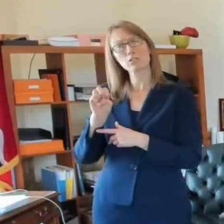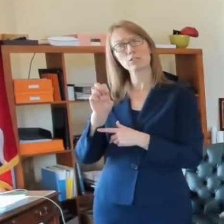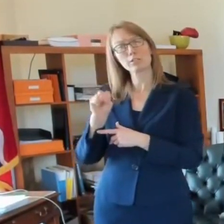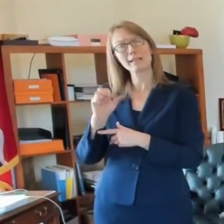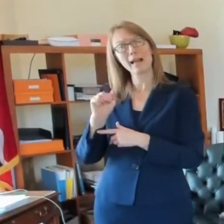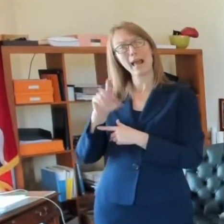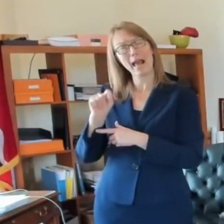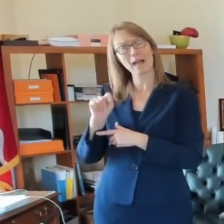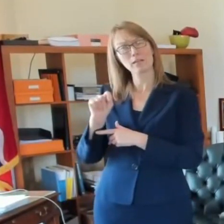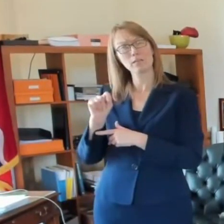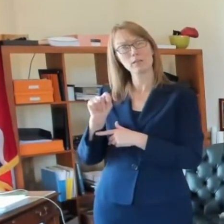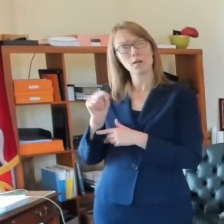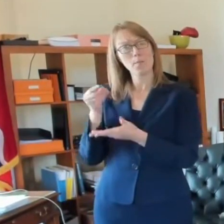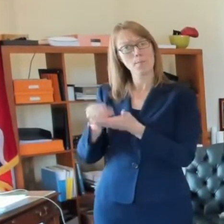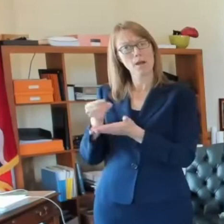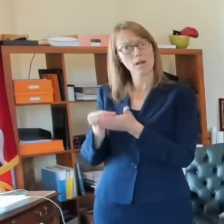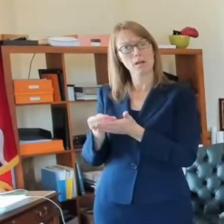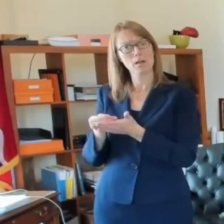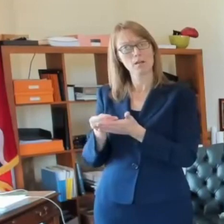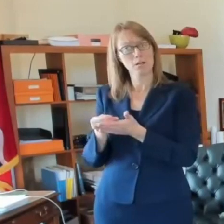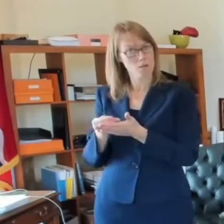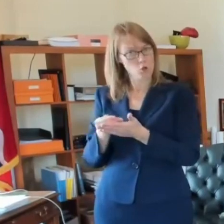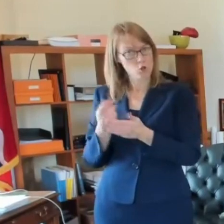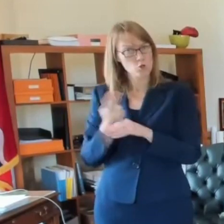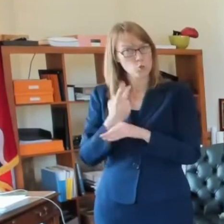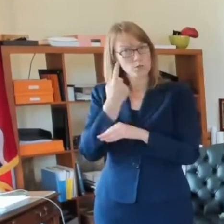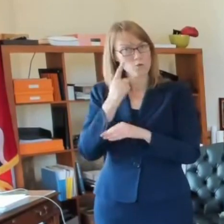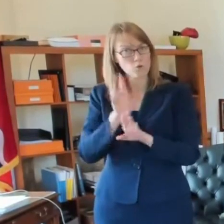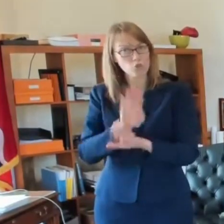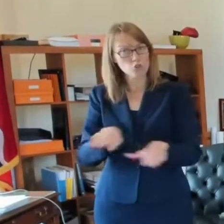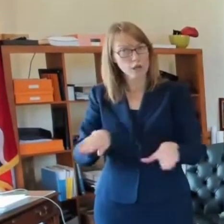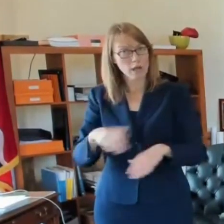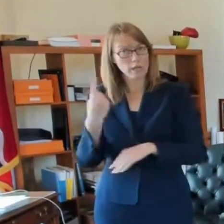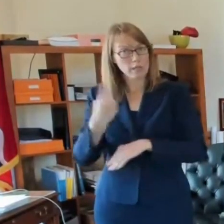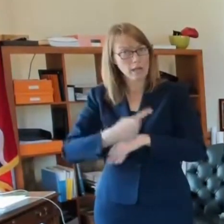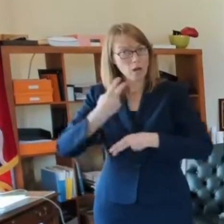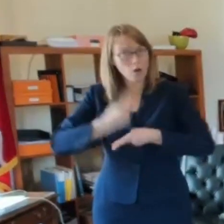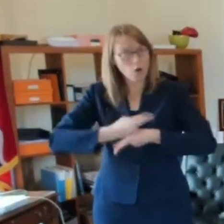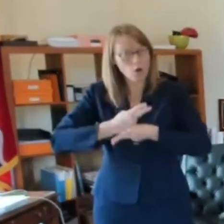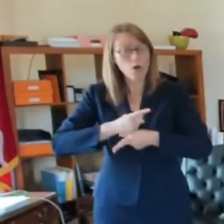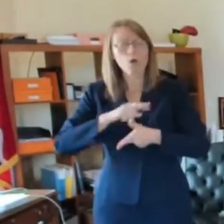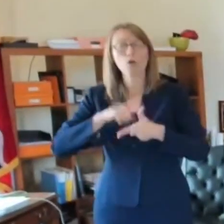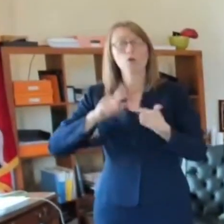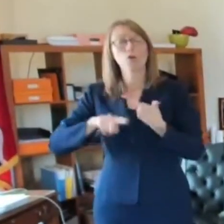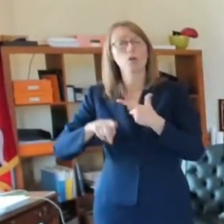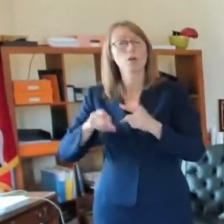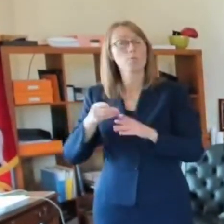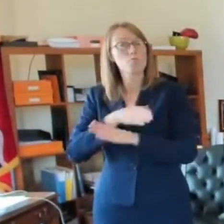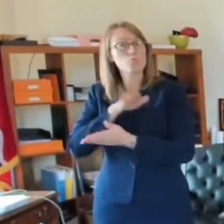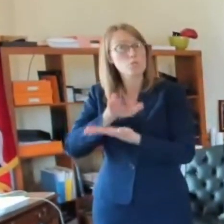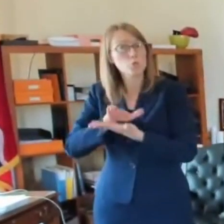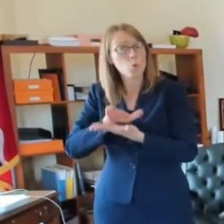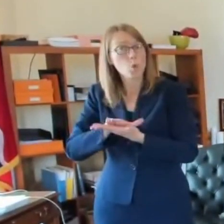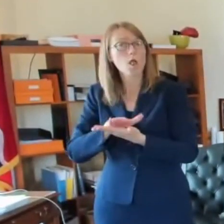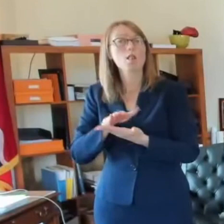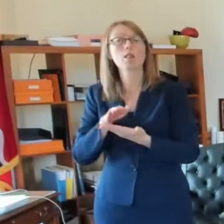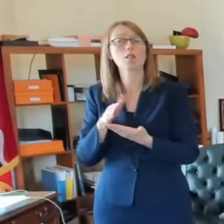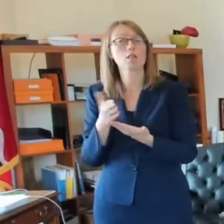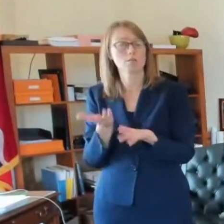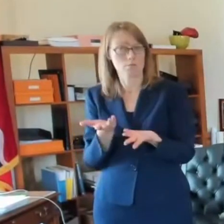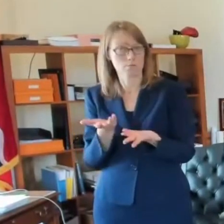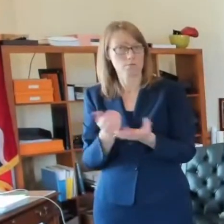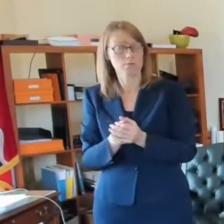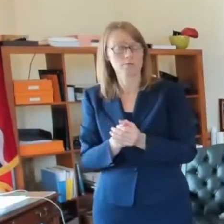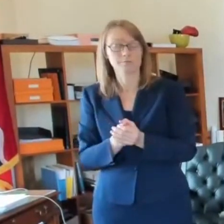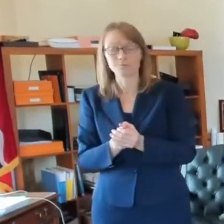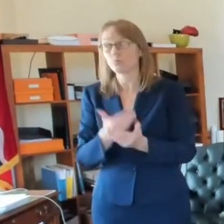childcare providers, early childcare education, especially with kids not being able to go to school. Right. And some parents have to go to work. That's a